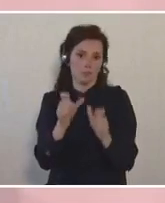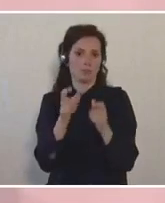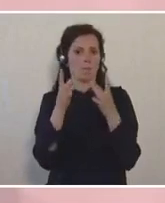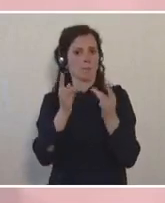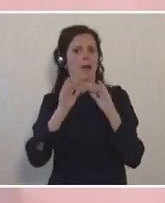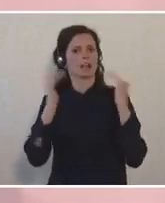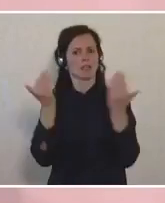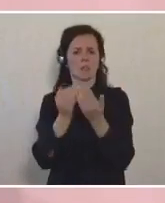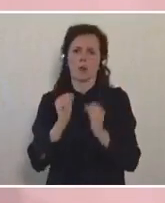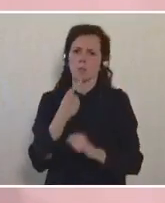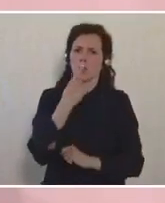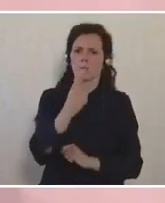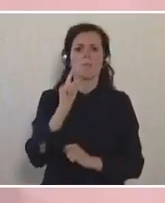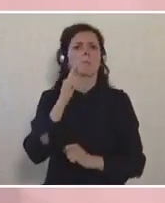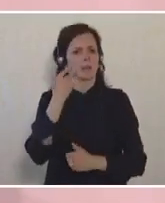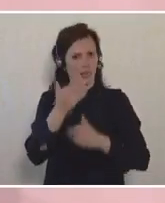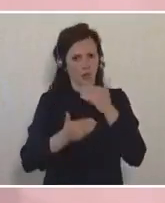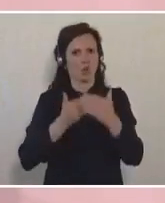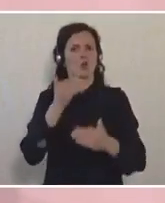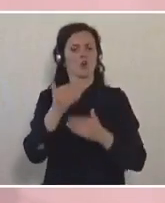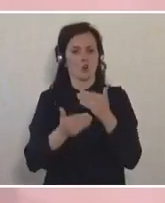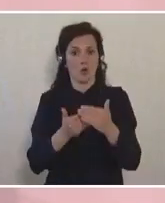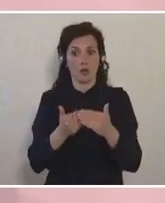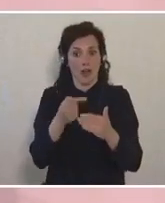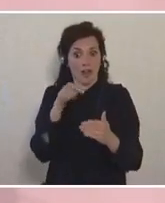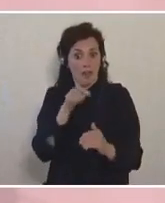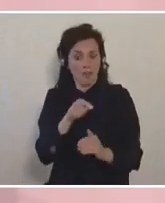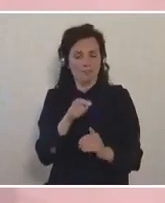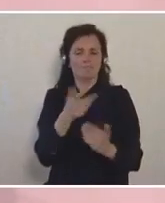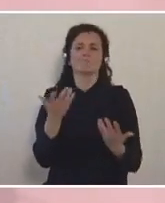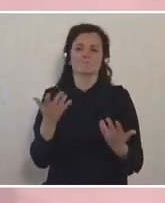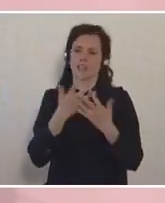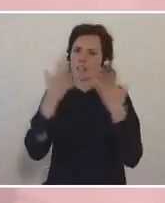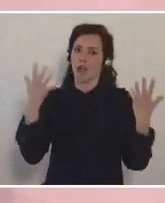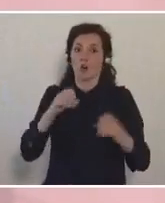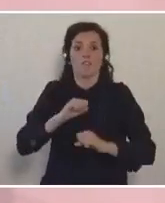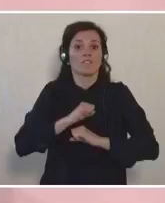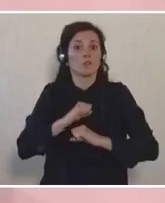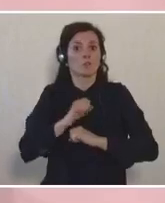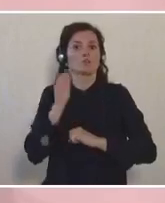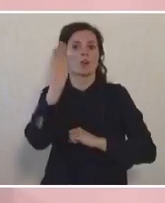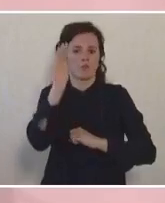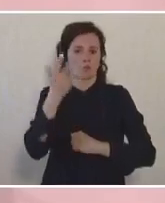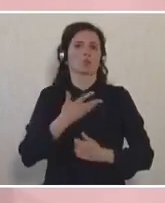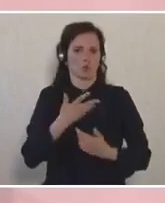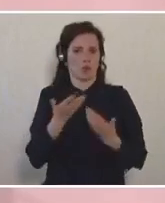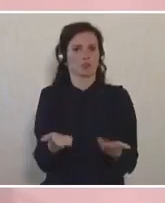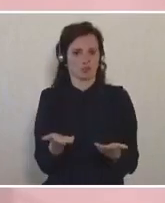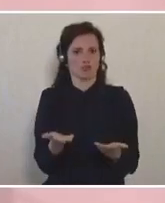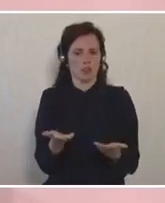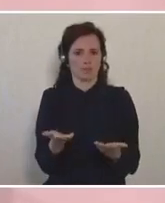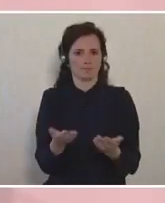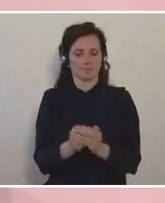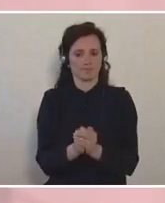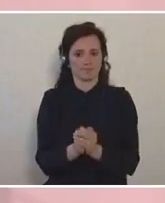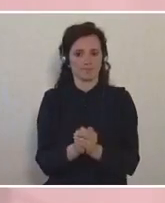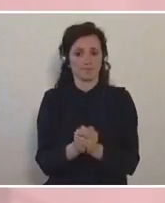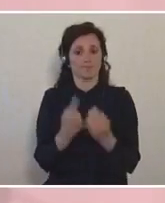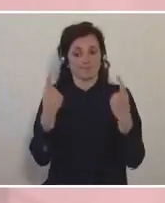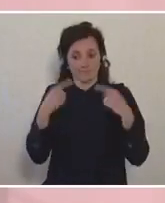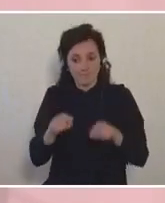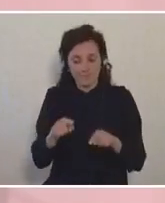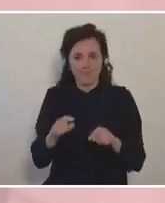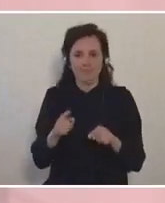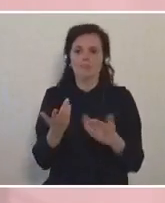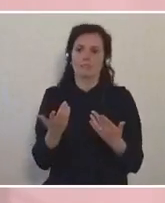and trust in the future. And that's the best, in a sense, the best way to welcome tourists from all